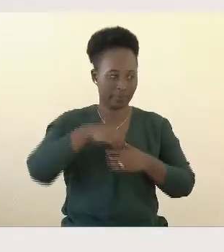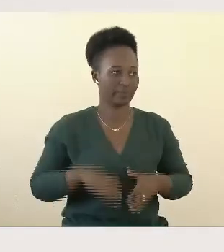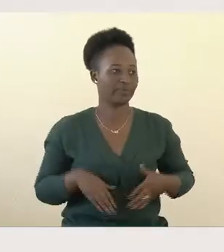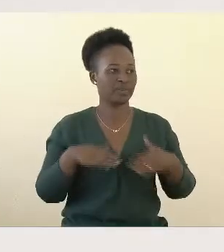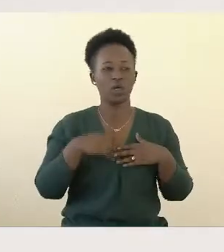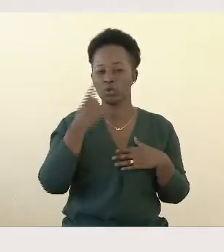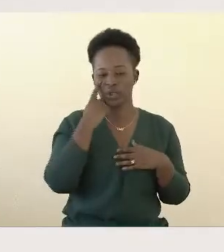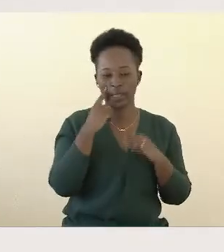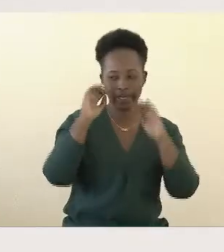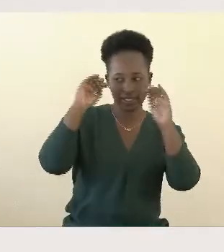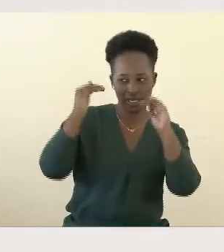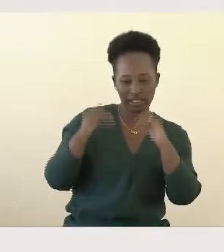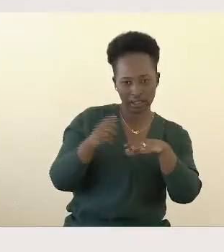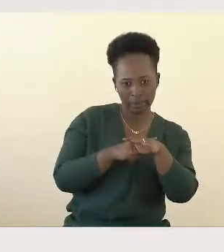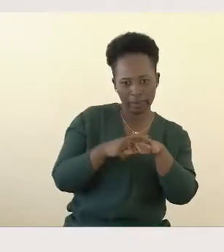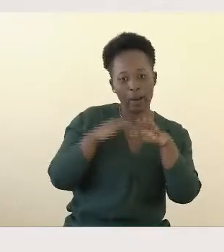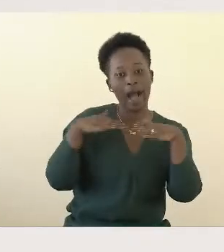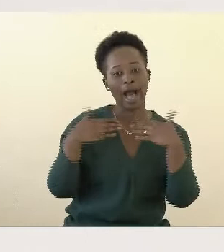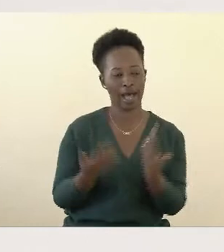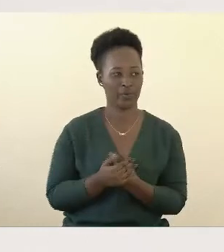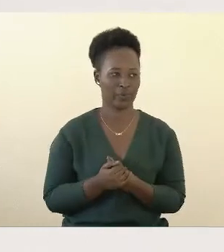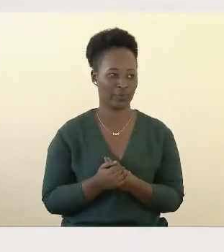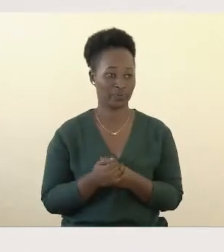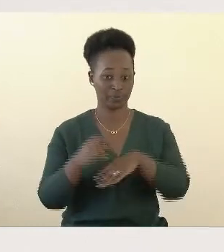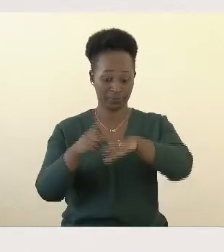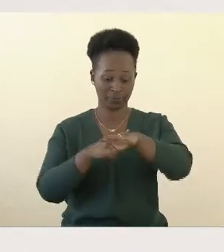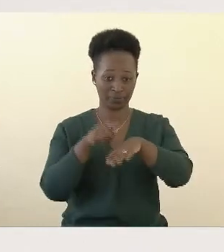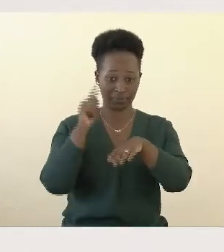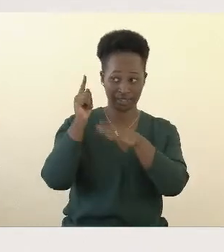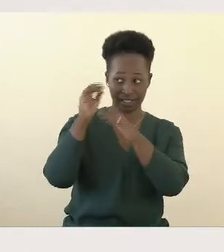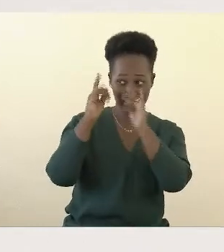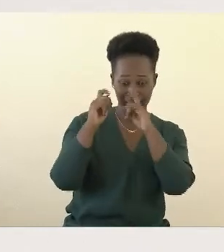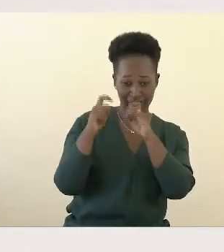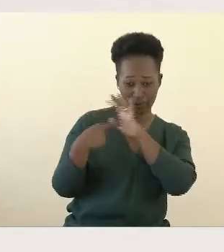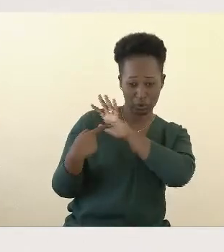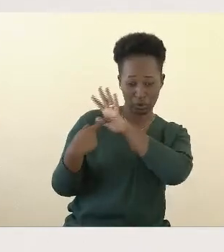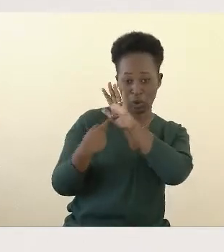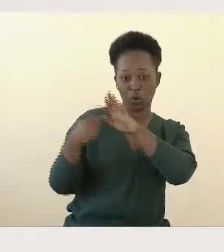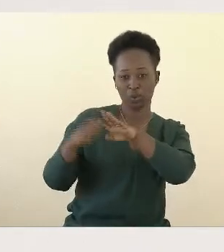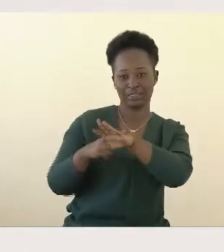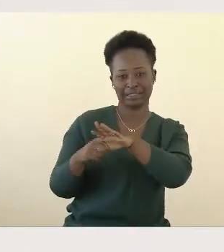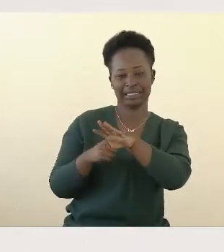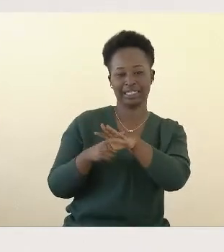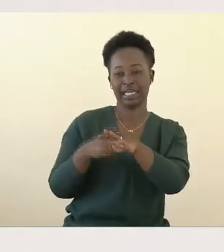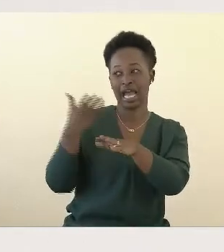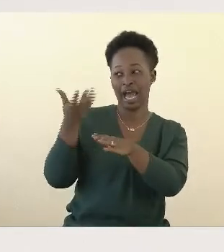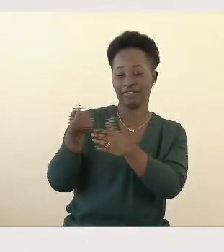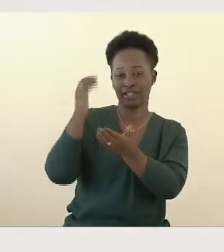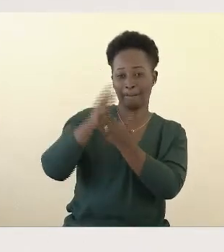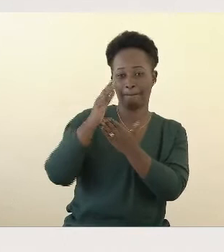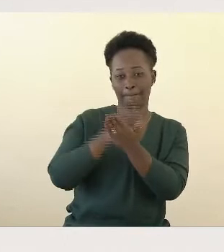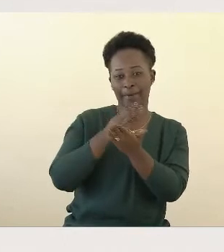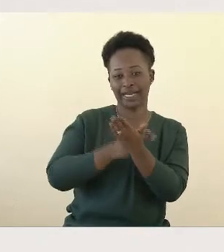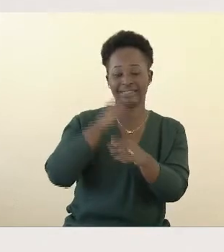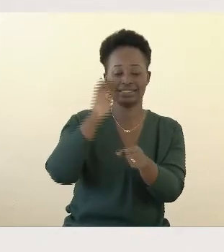skin, student. We are going to see, this is the skin. Our skin, you can see, there are many parts that makes up the